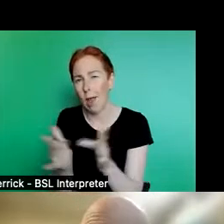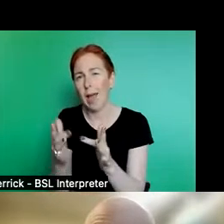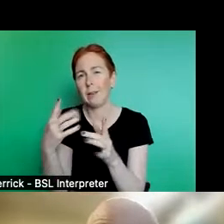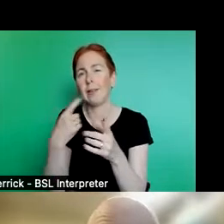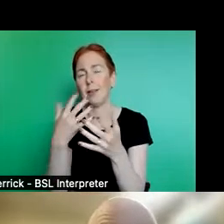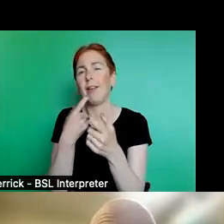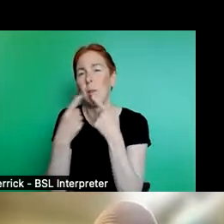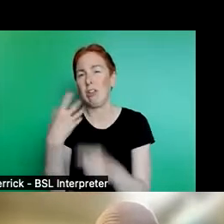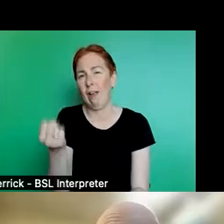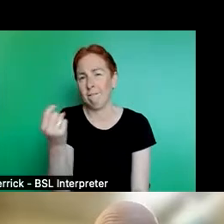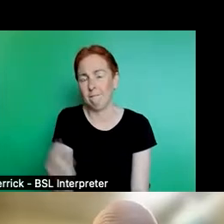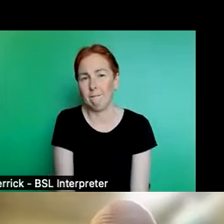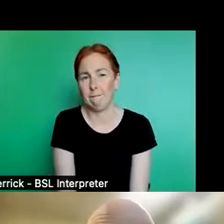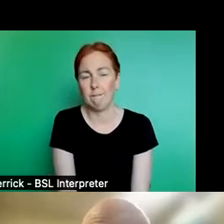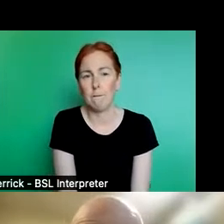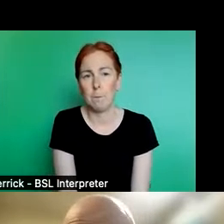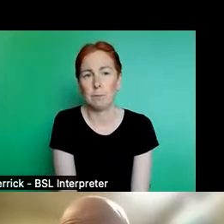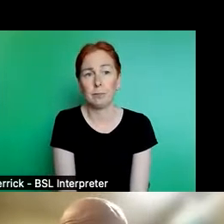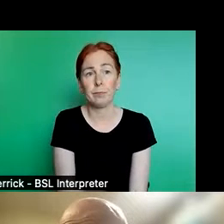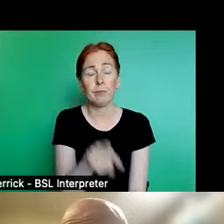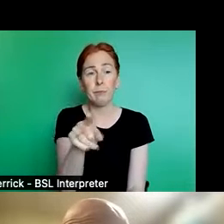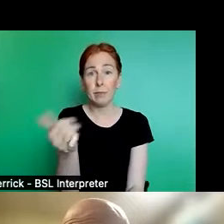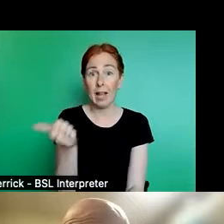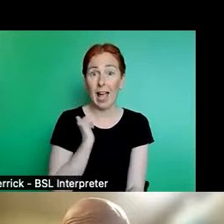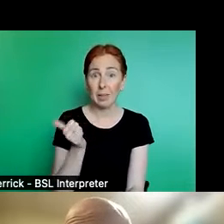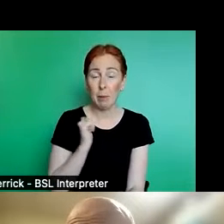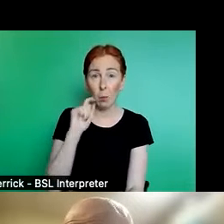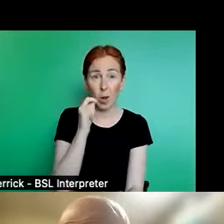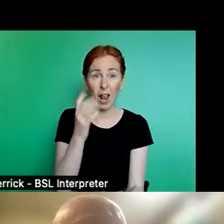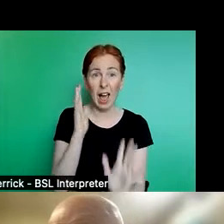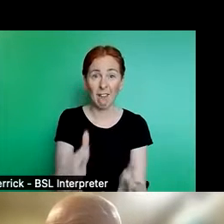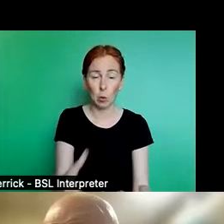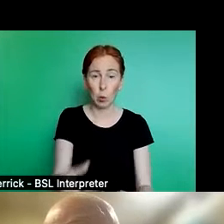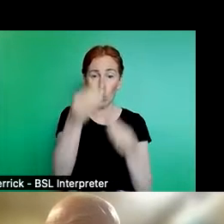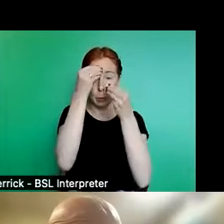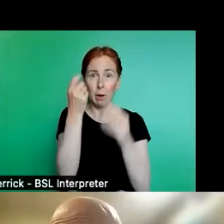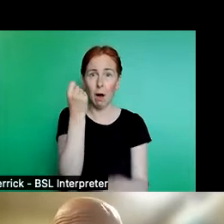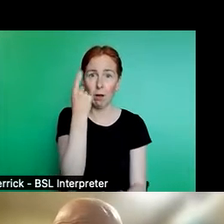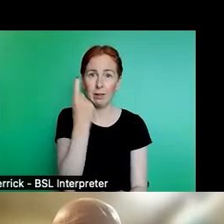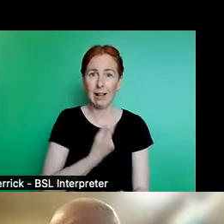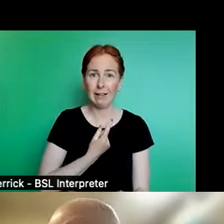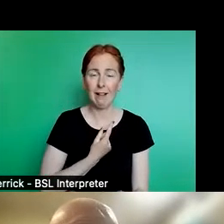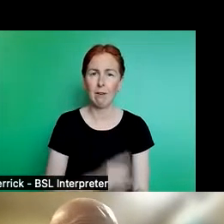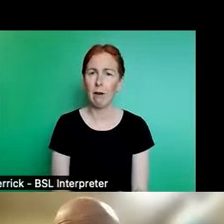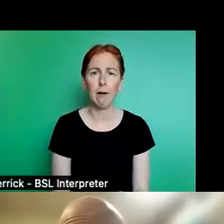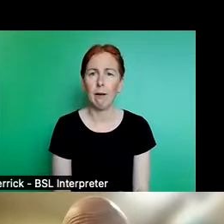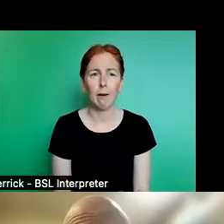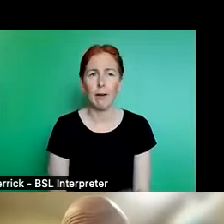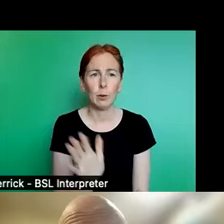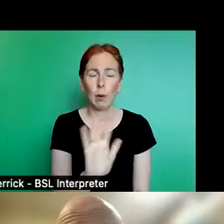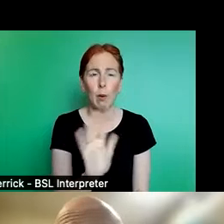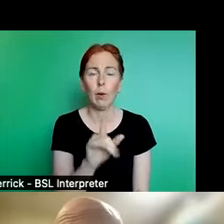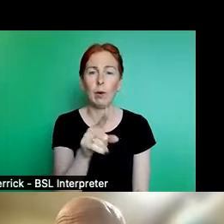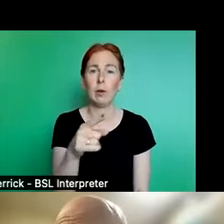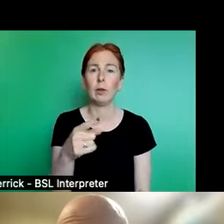You're expected that you will have contact with a genetics counsellor. And so I have a genetics counsellor, Catherine, who some of you will have met or talked